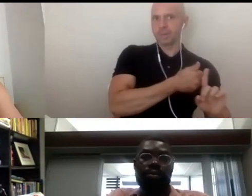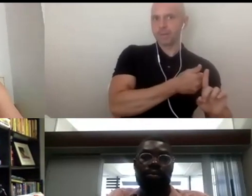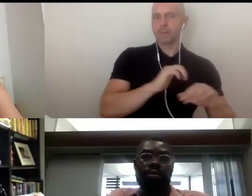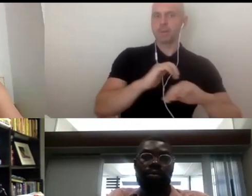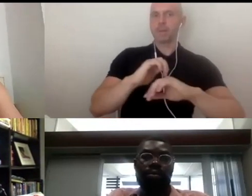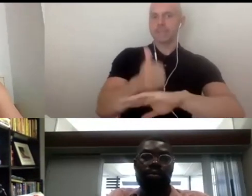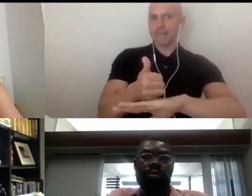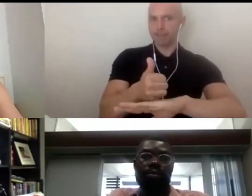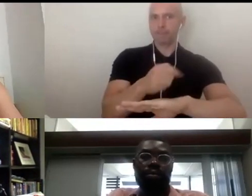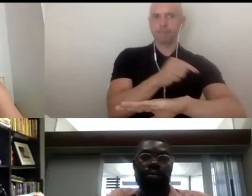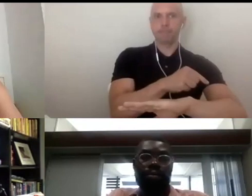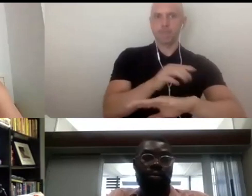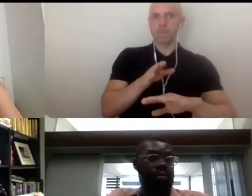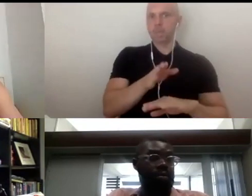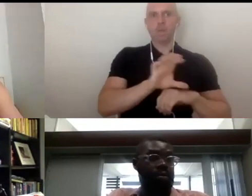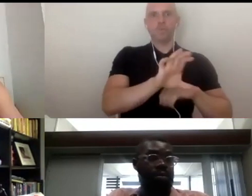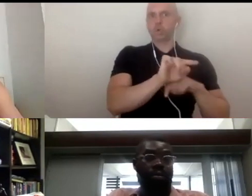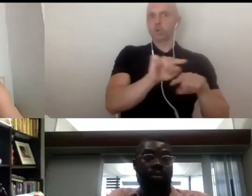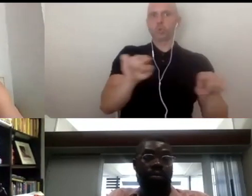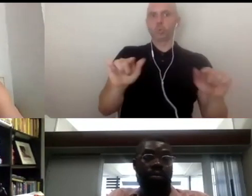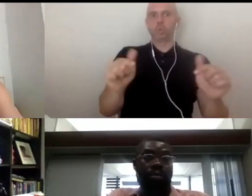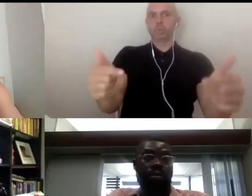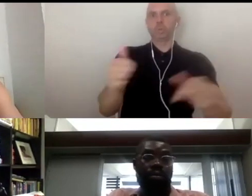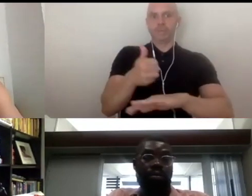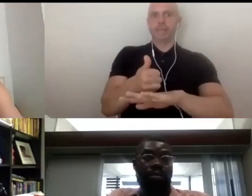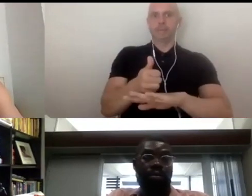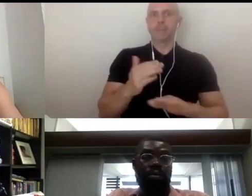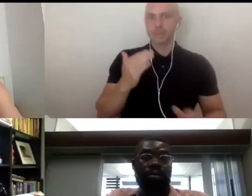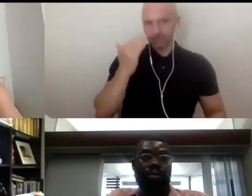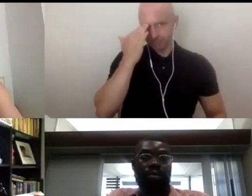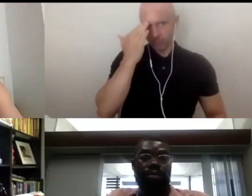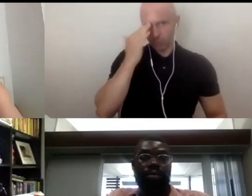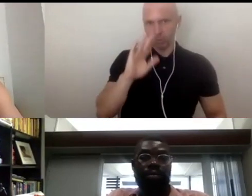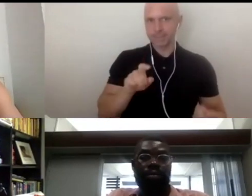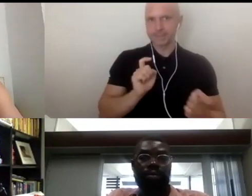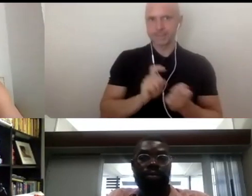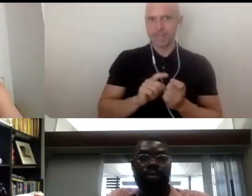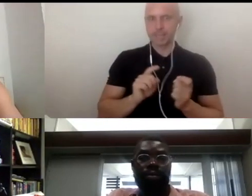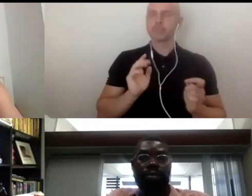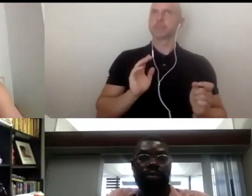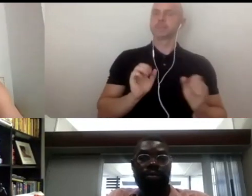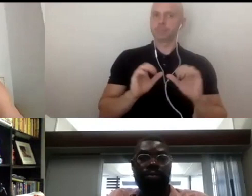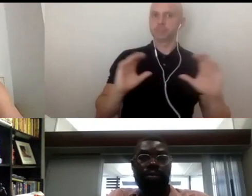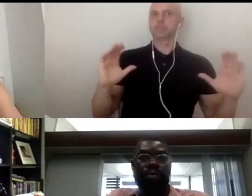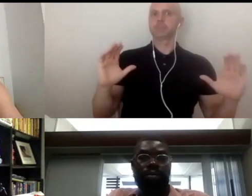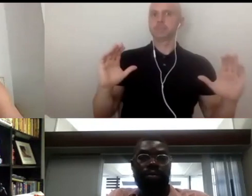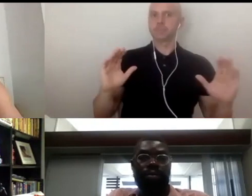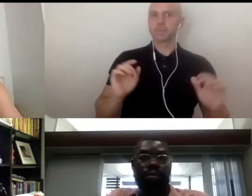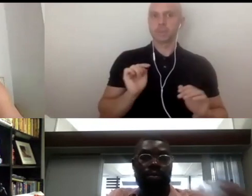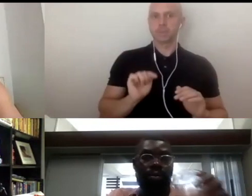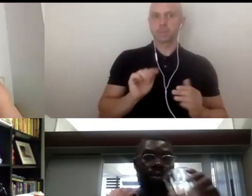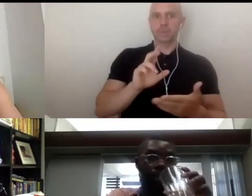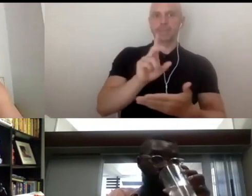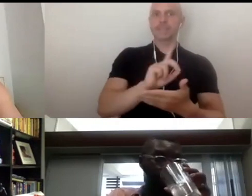to figure out if there were certain, I understand exactly what you're talking about, and the idea of creating certain kinds of designs